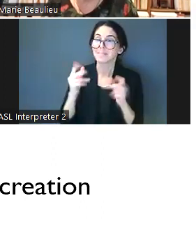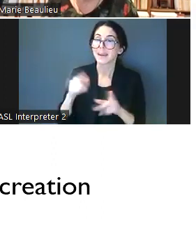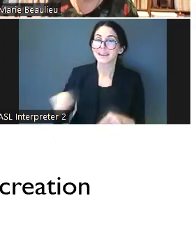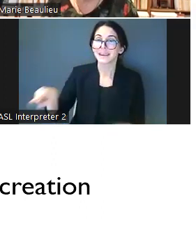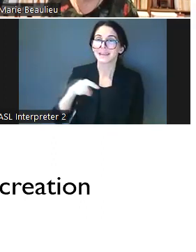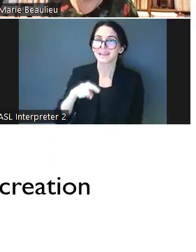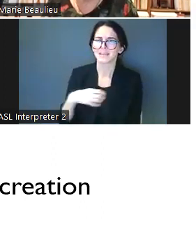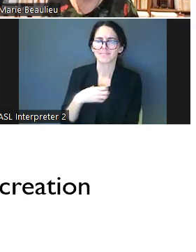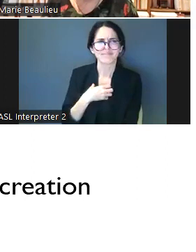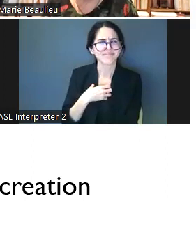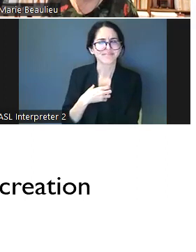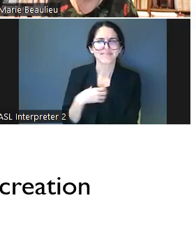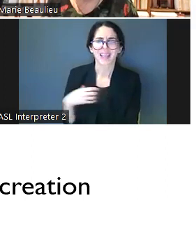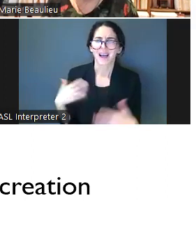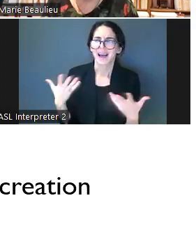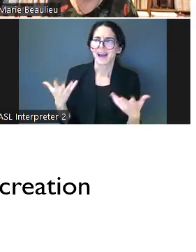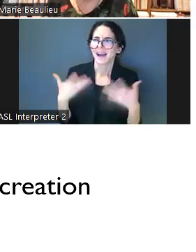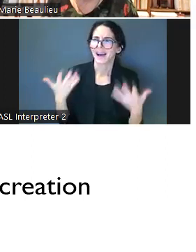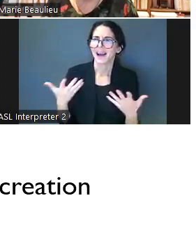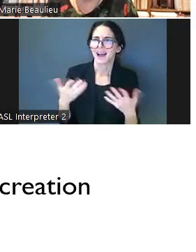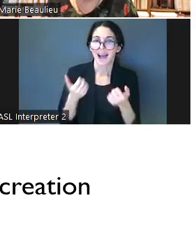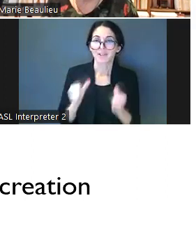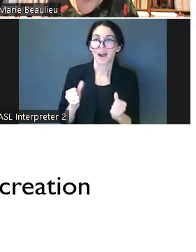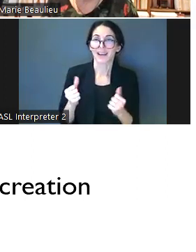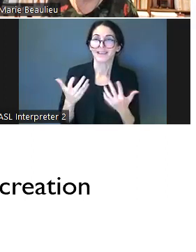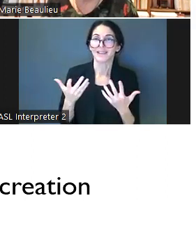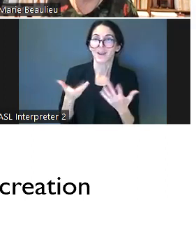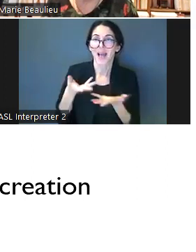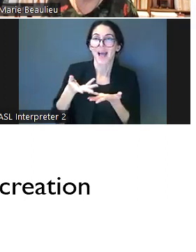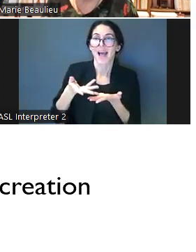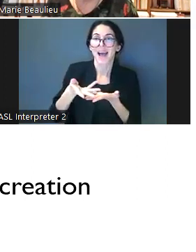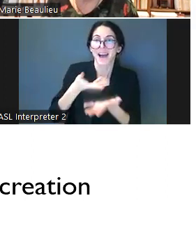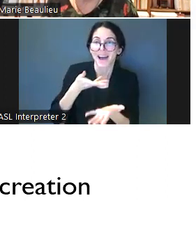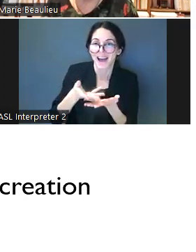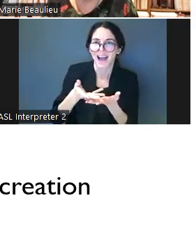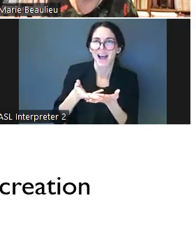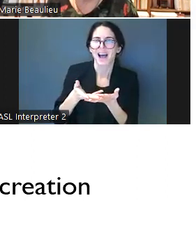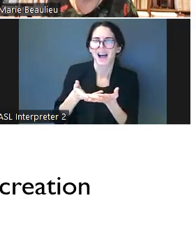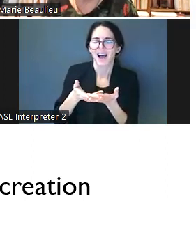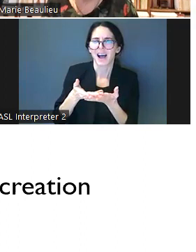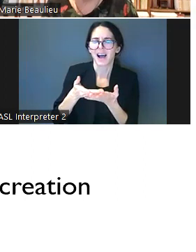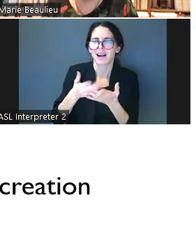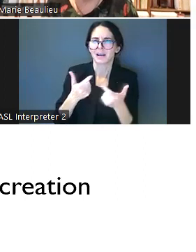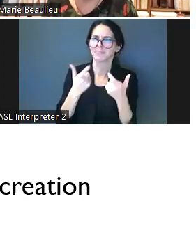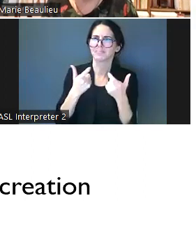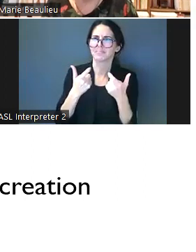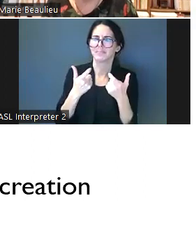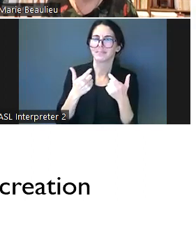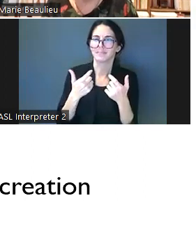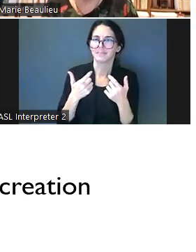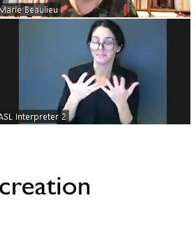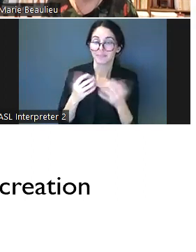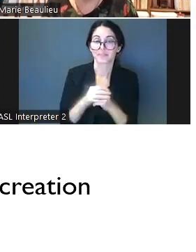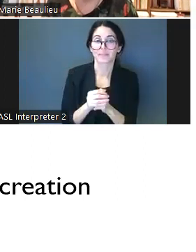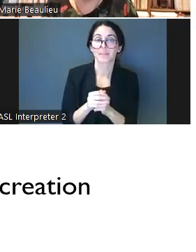having difficulties to integrating with other residents. And they also mentioned that residents